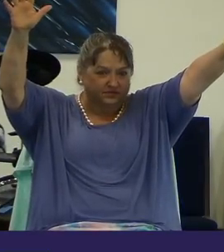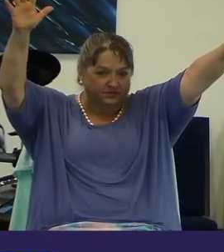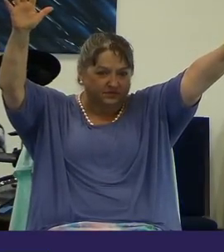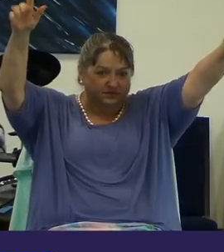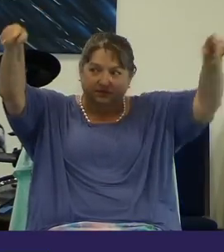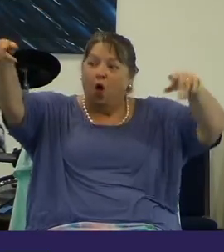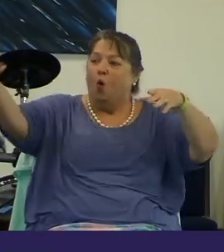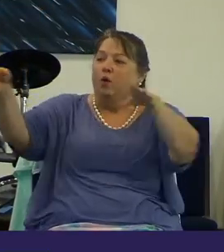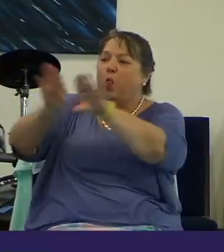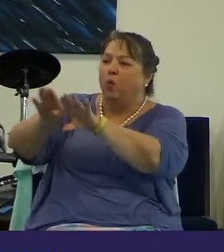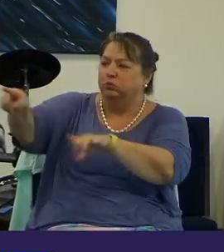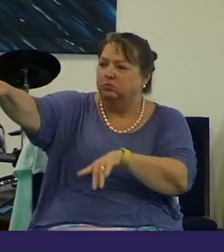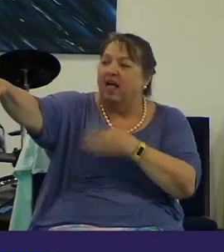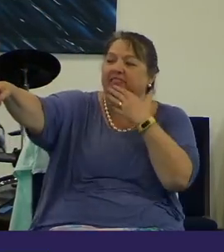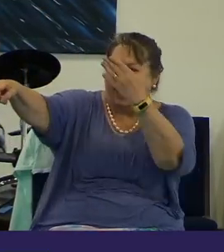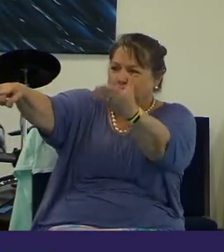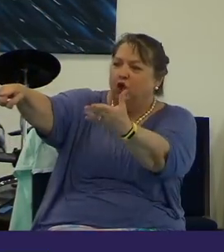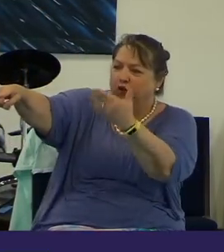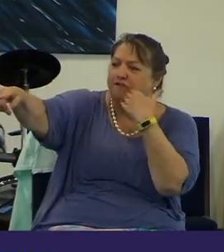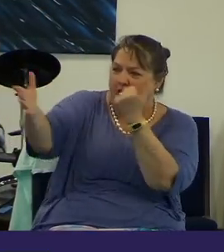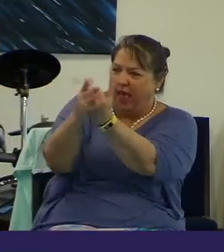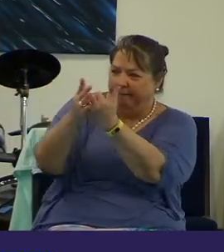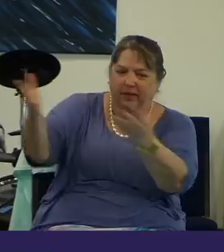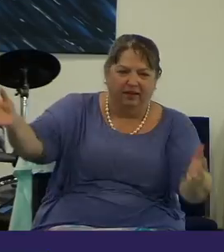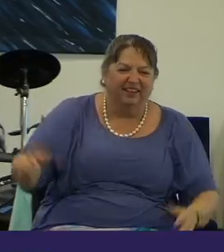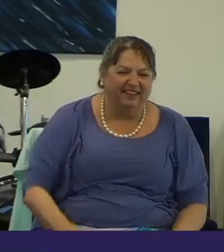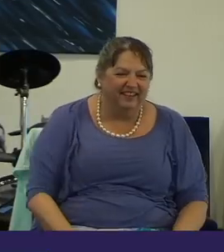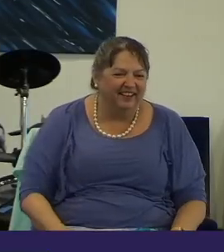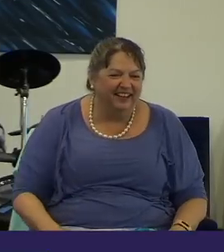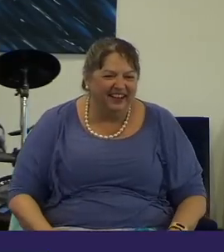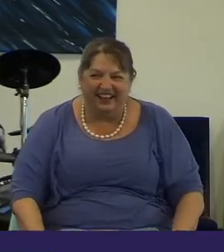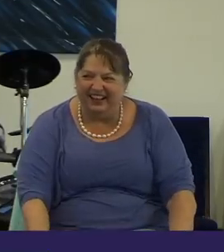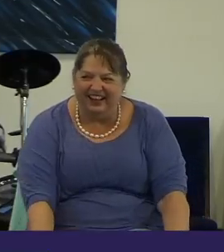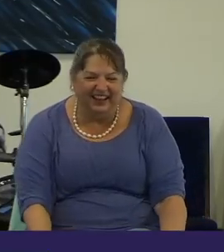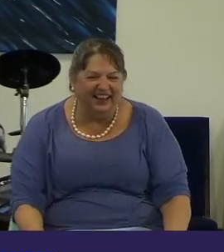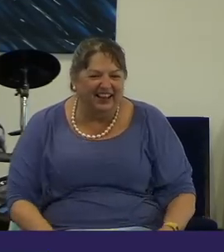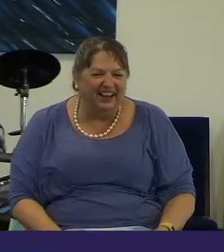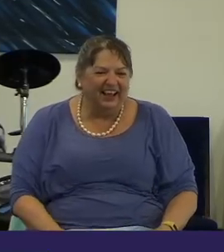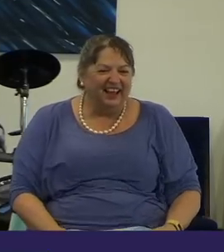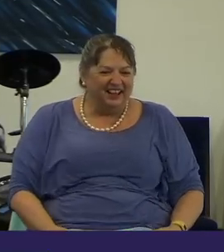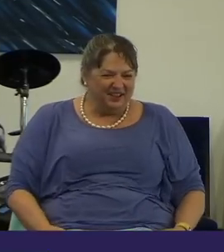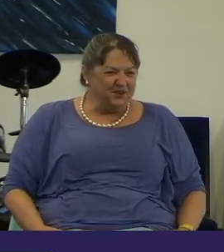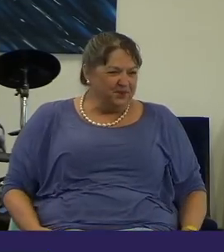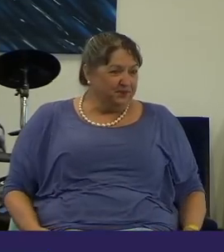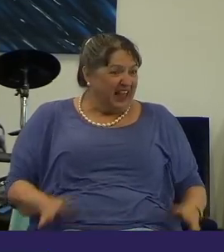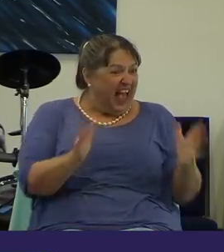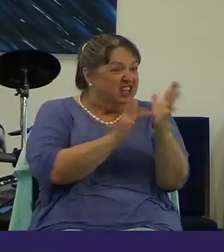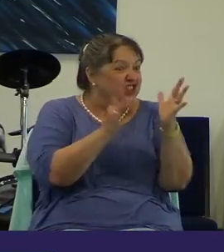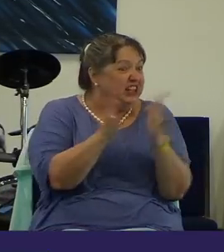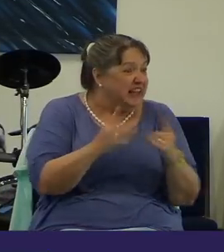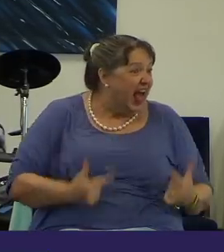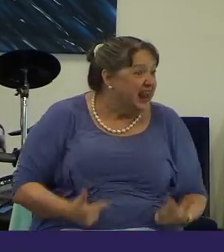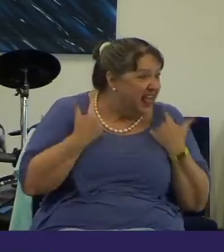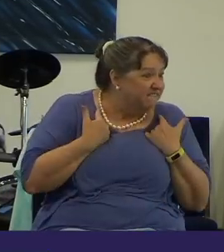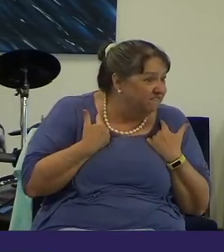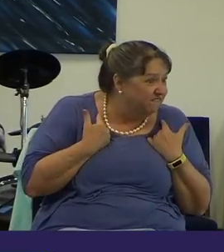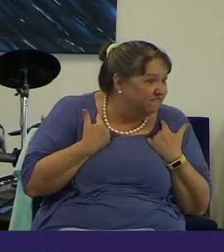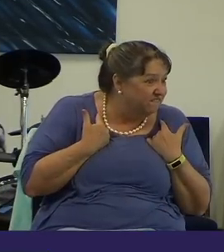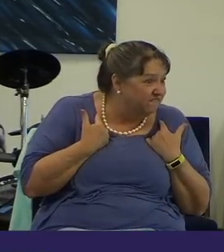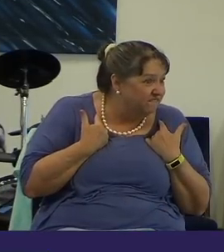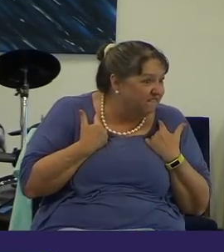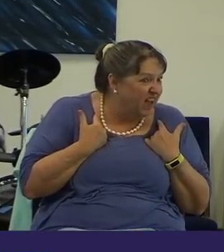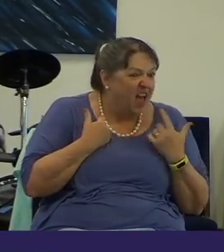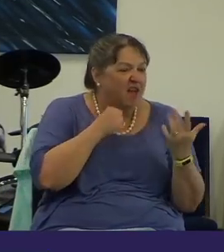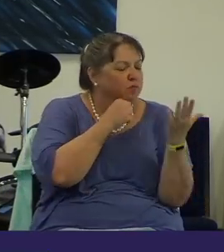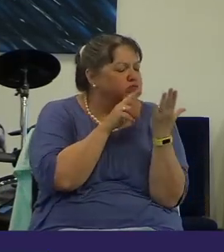Thank you, Jack. You're all right. You're all right. Jesus is alive. He lives. Listen to me. He lives. I'm not telling you that because I read it in this